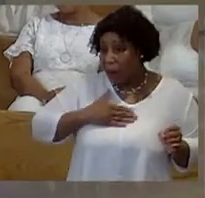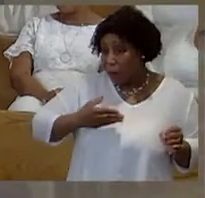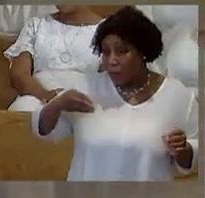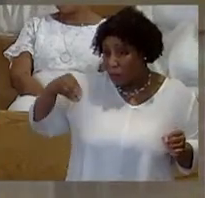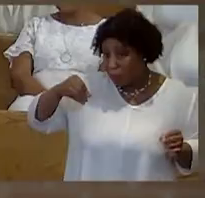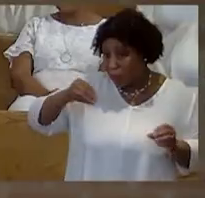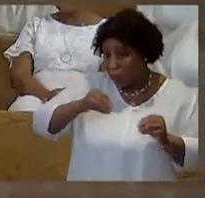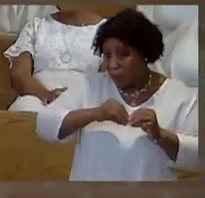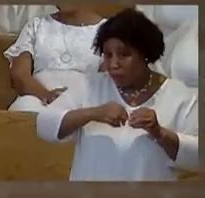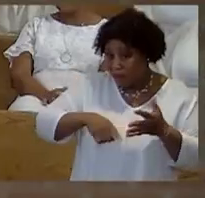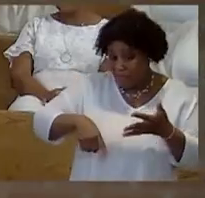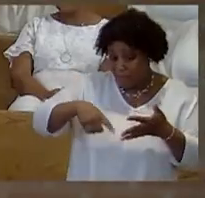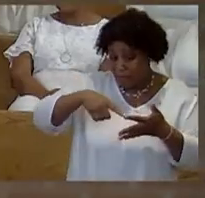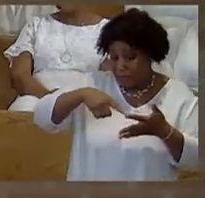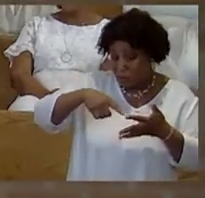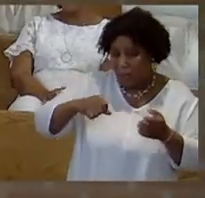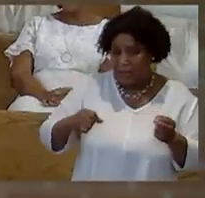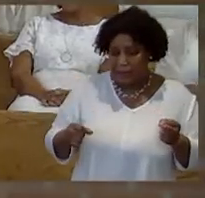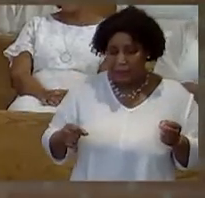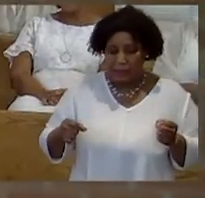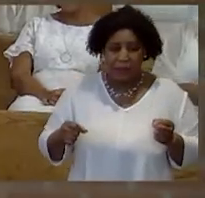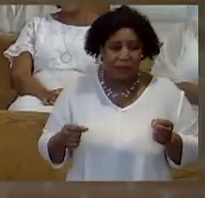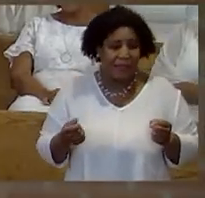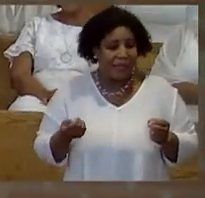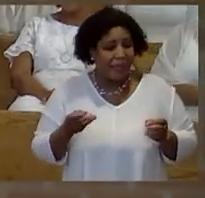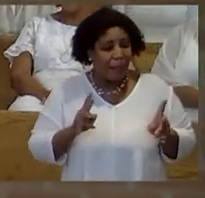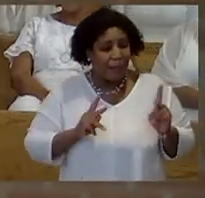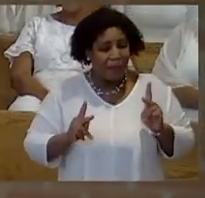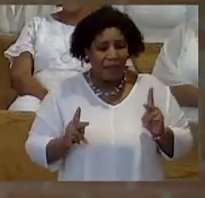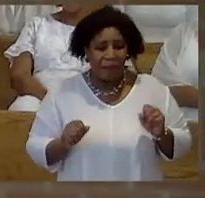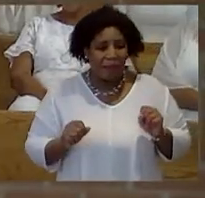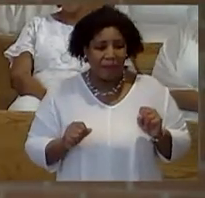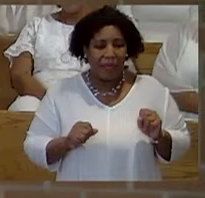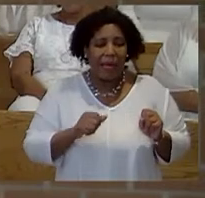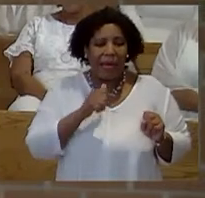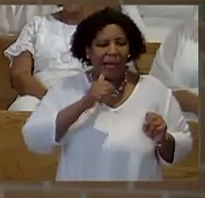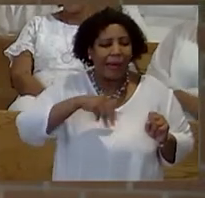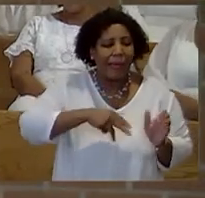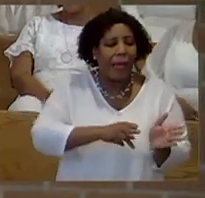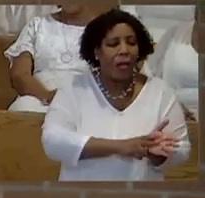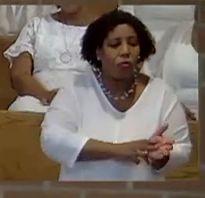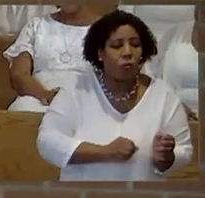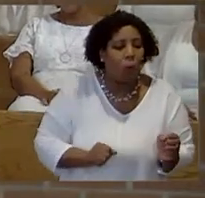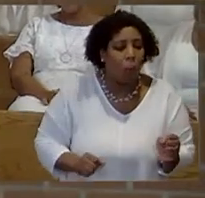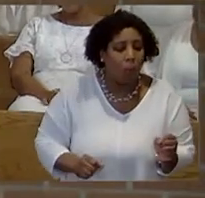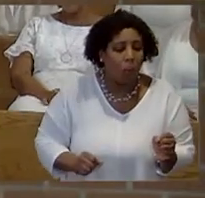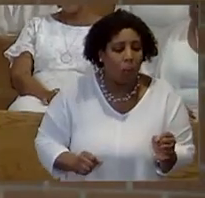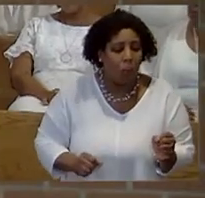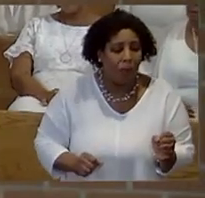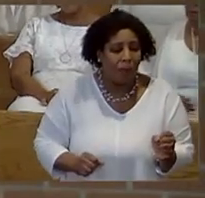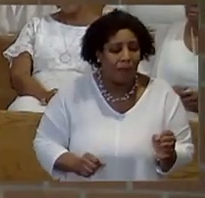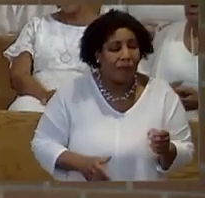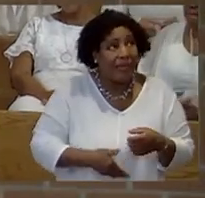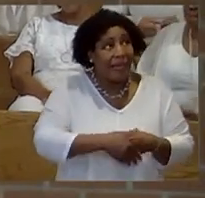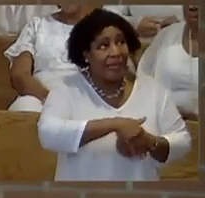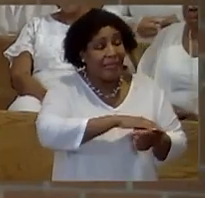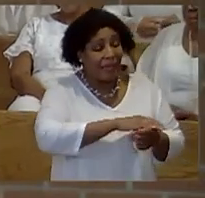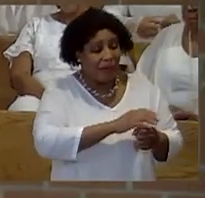coverage. And see, some of us have not enrolled yet in the coverage plan.